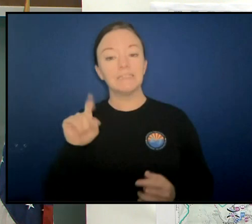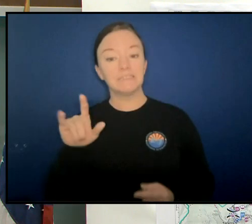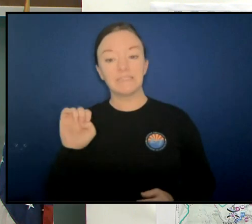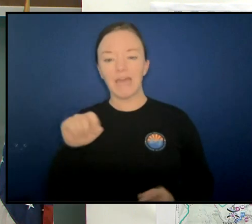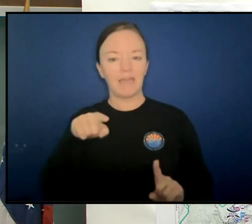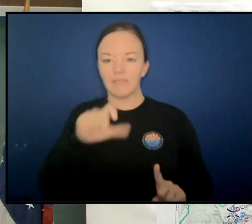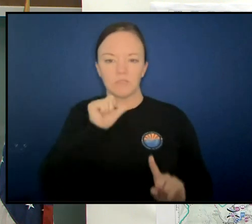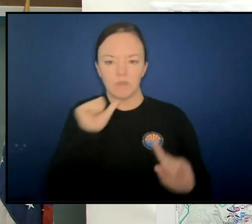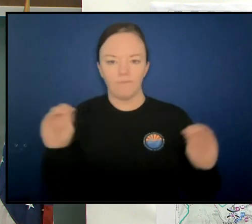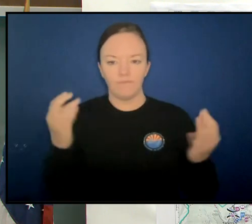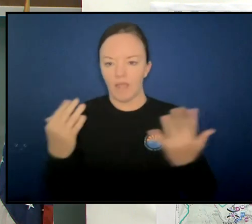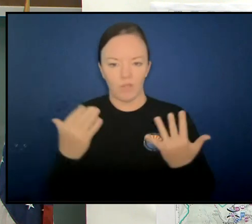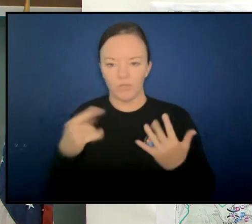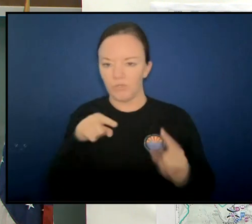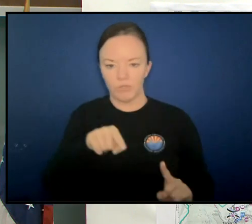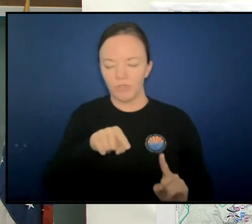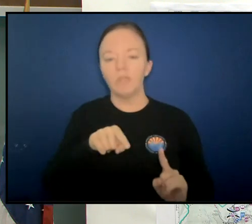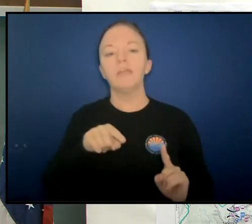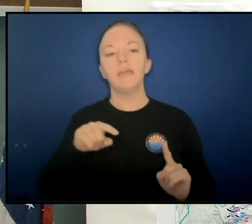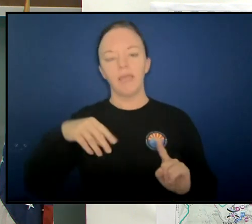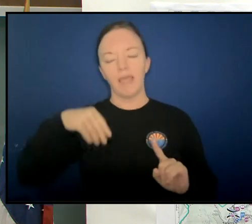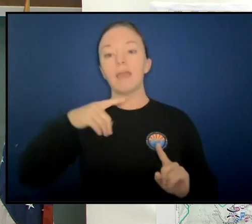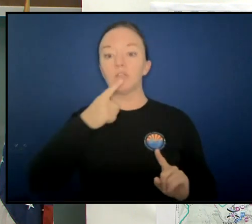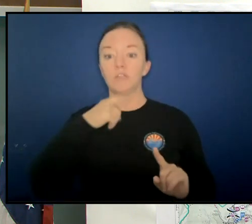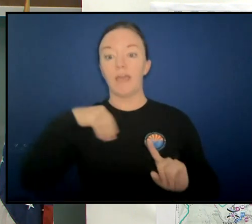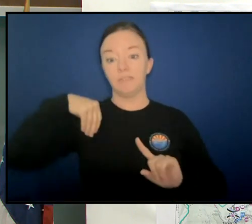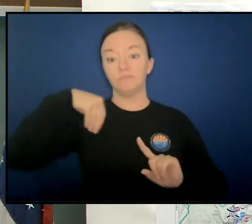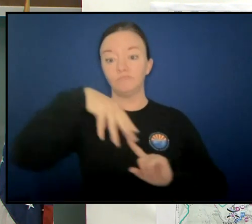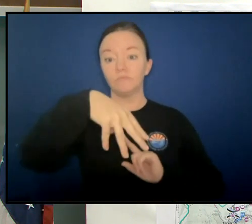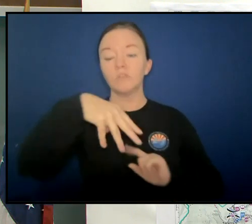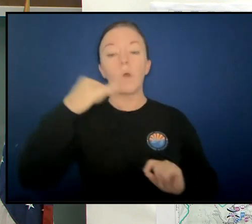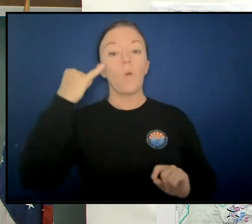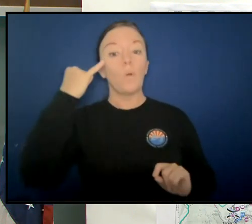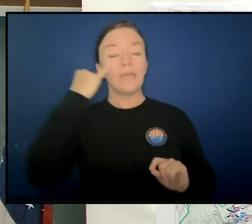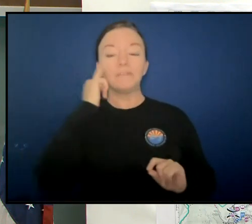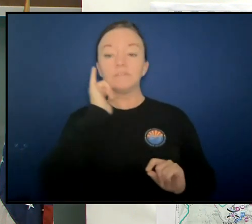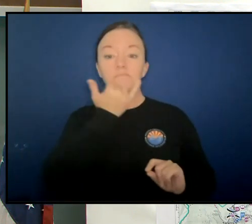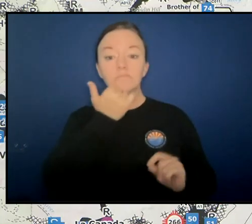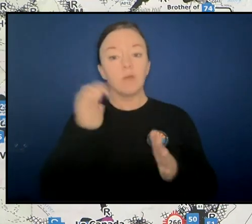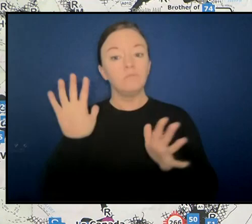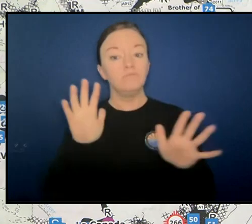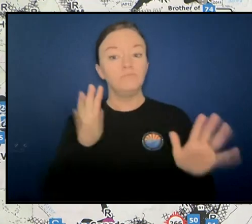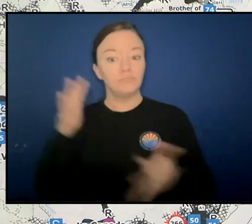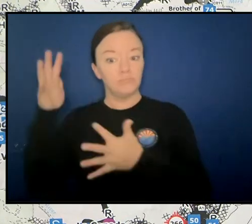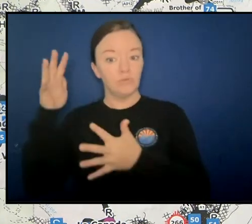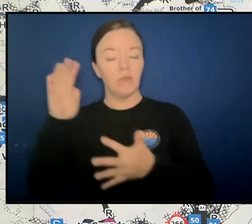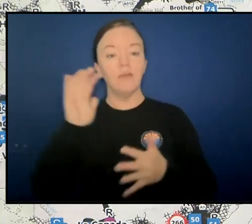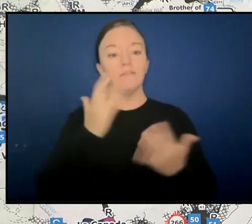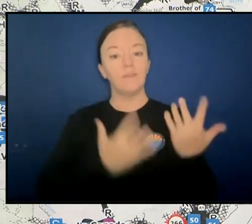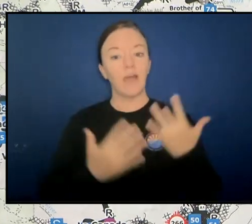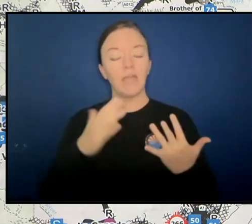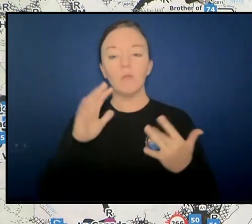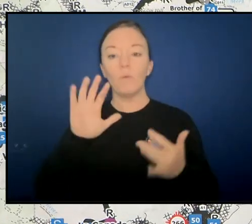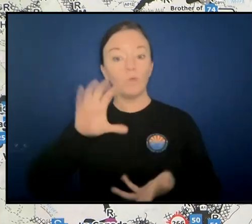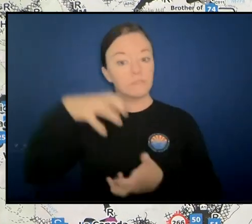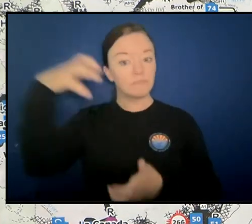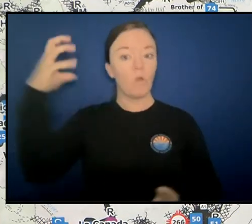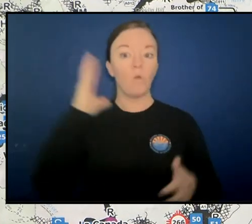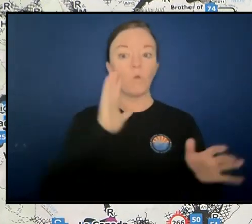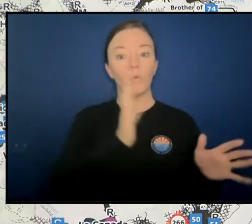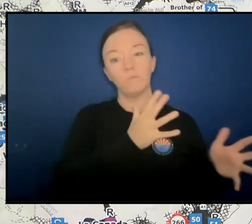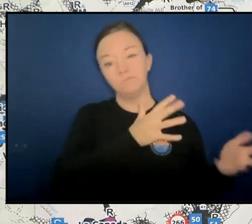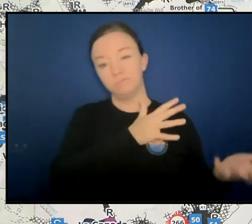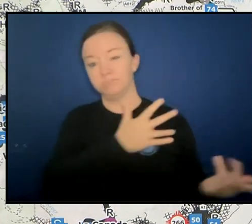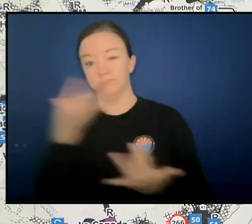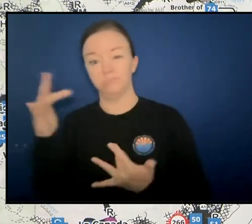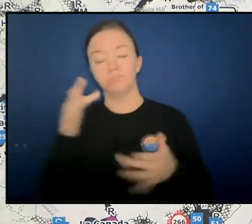so that will, if there was to be any adverse winds or conditions that would push the fire or the smoke column over that control line, they would be